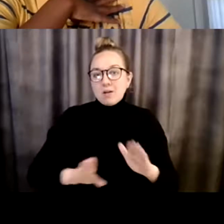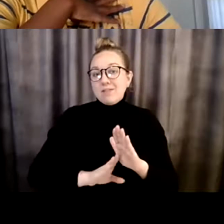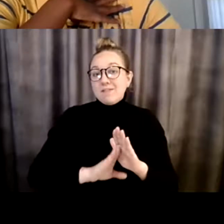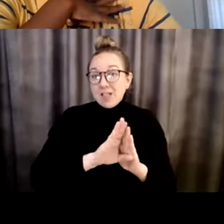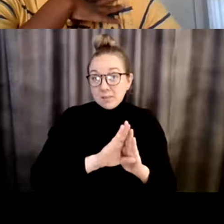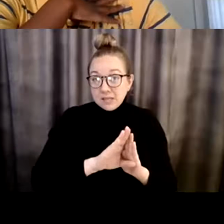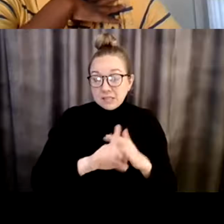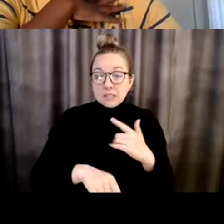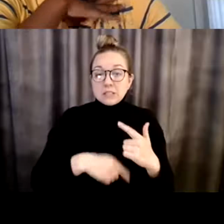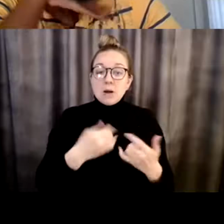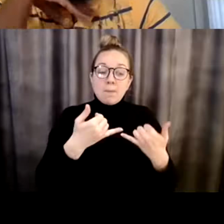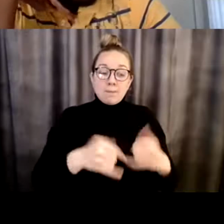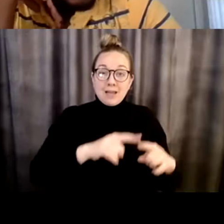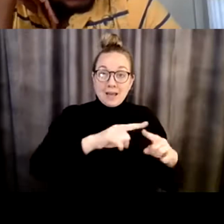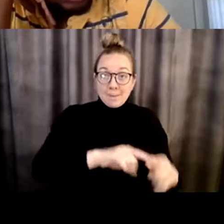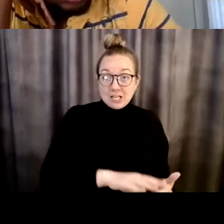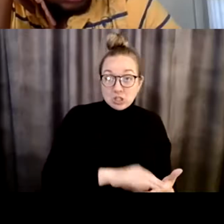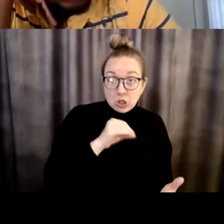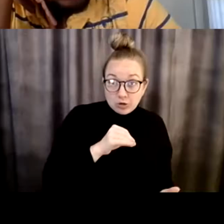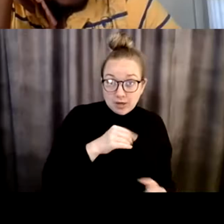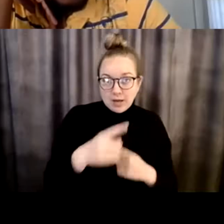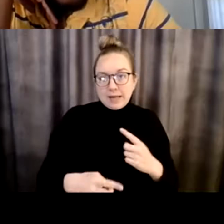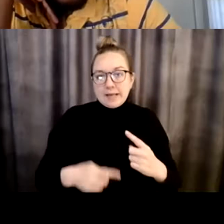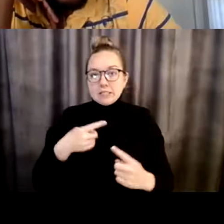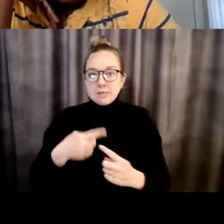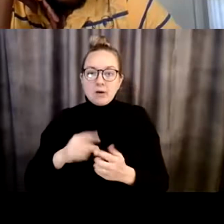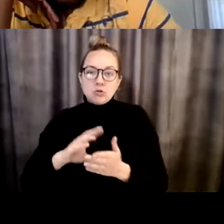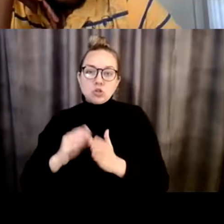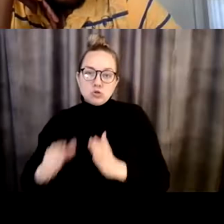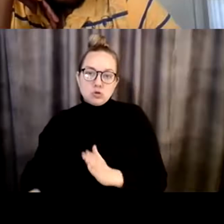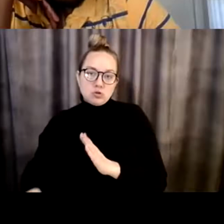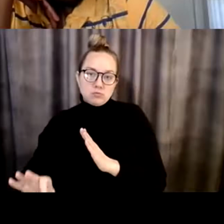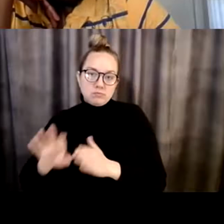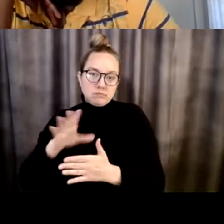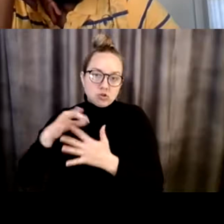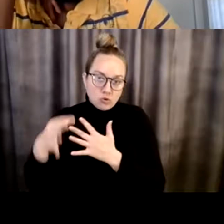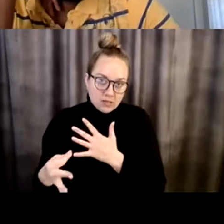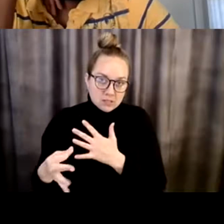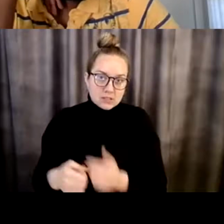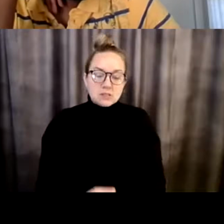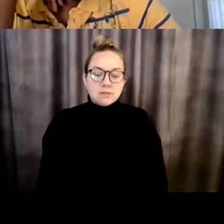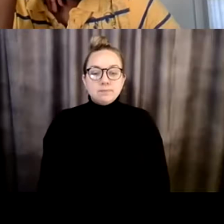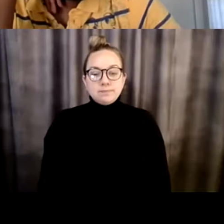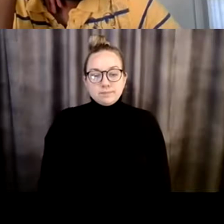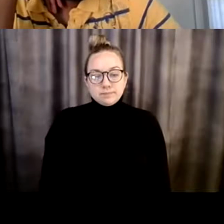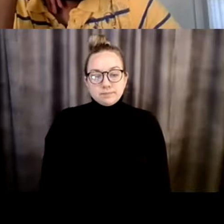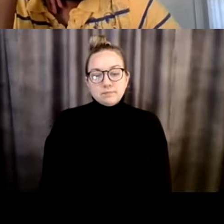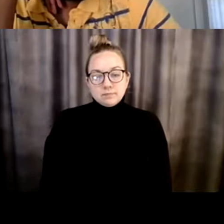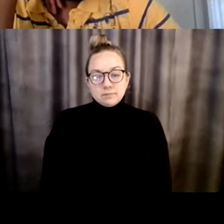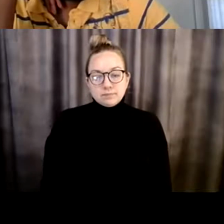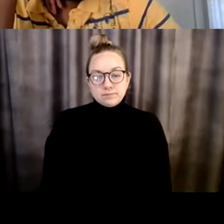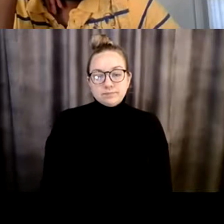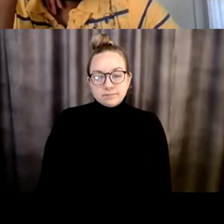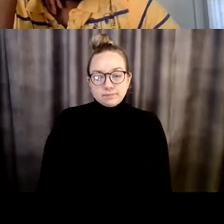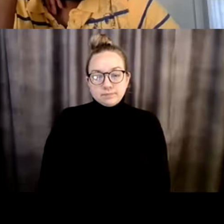student choice, and having those interest areas in those learning centers in the classroom. So